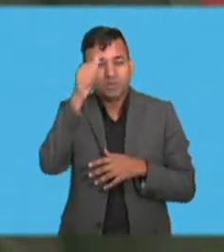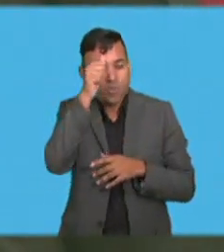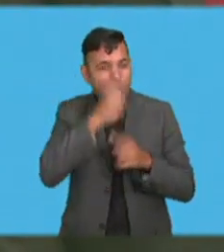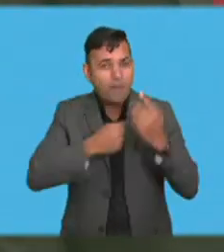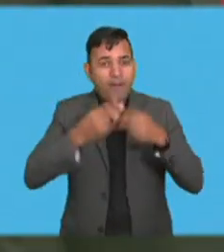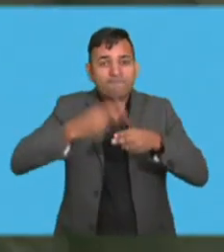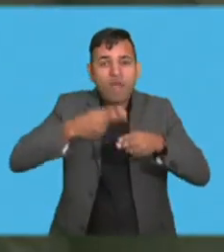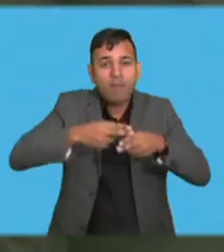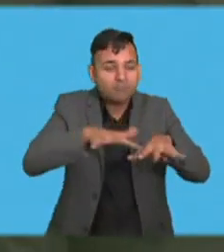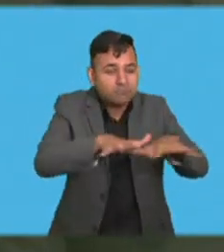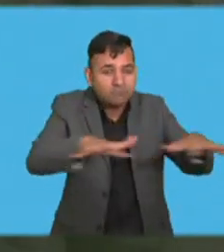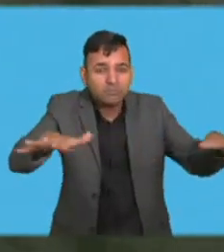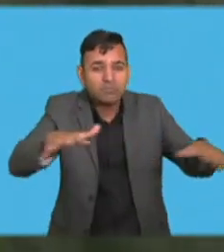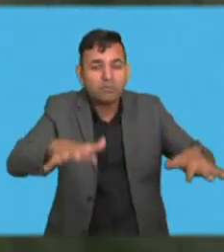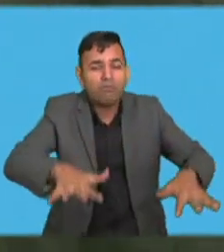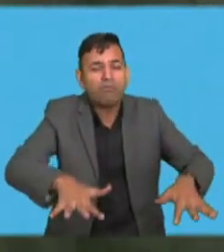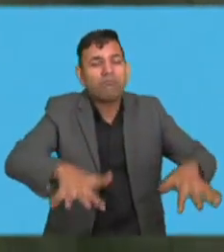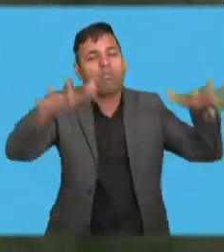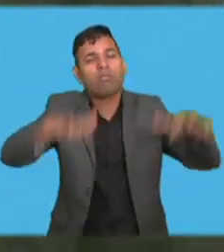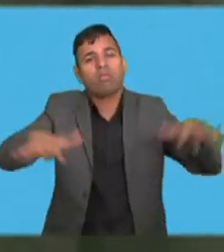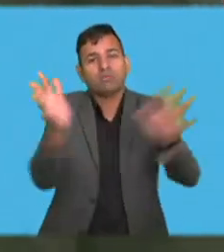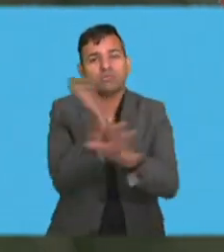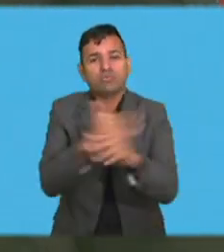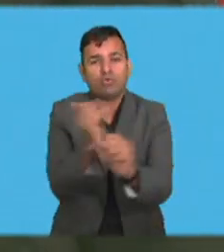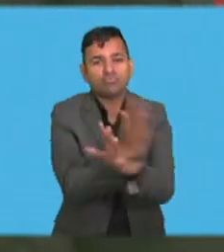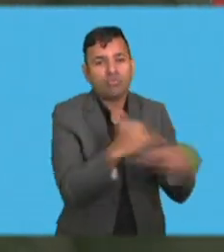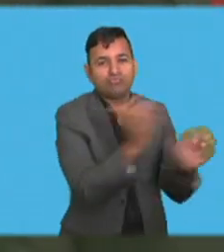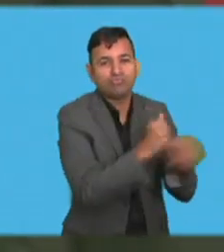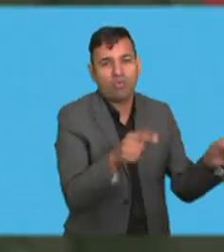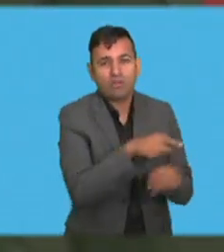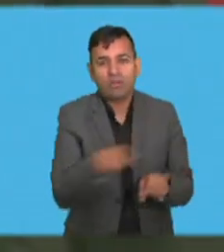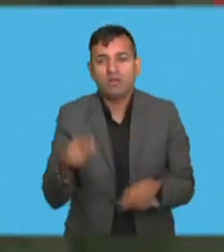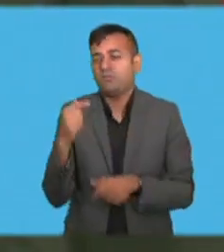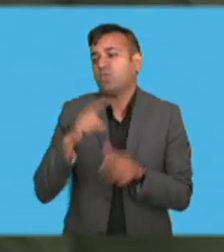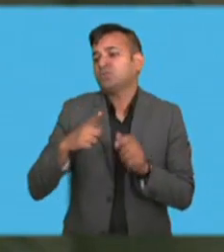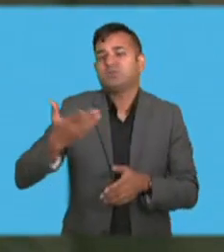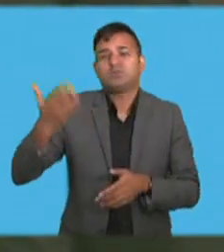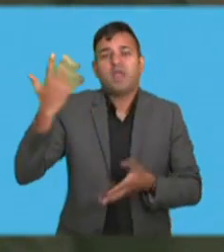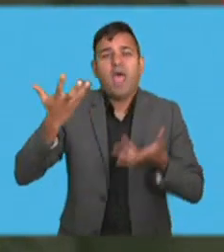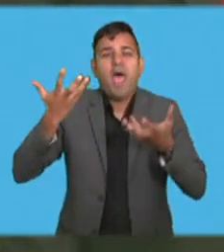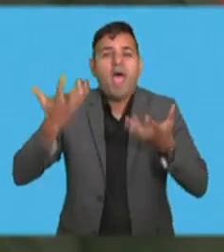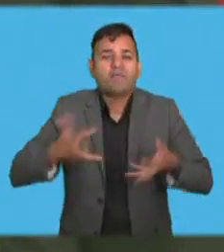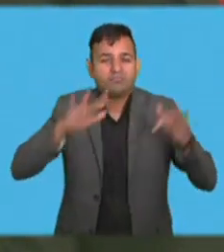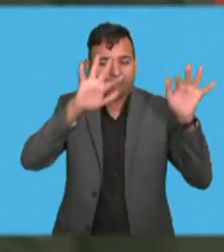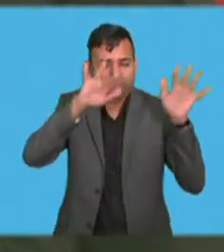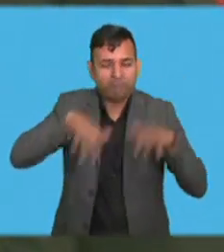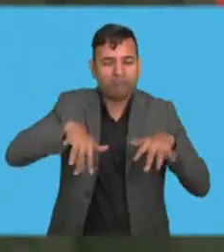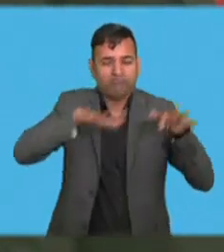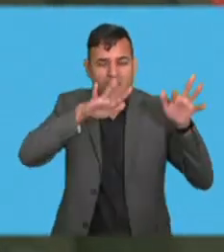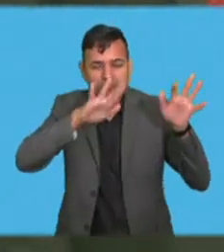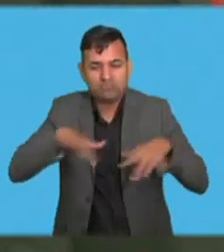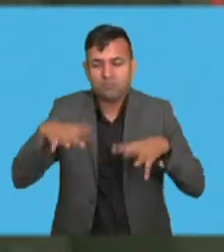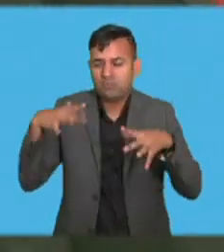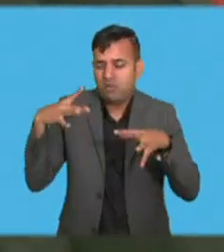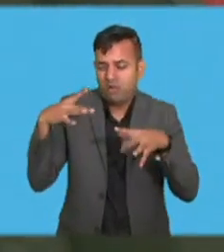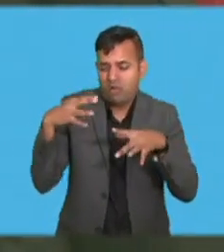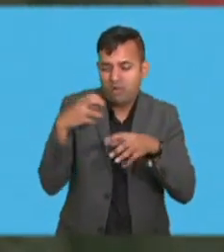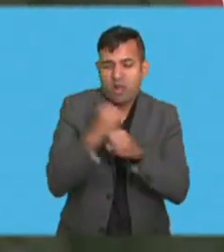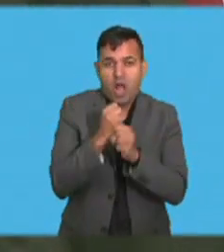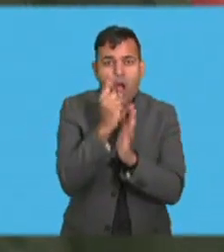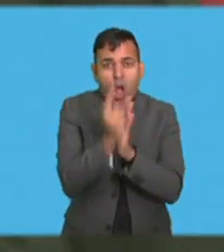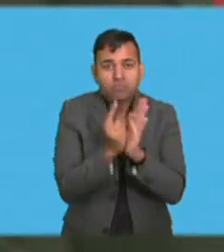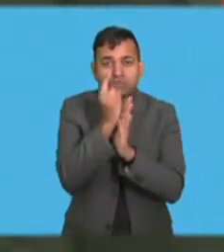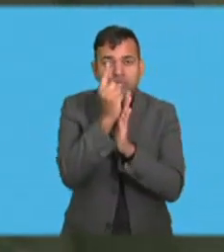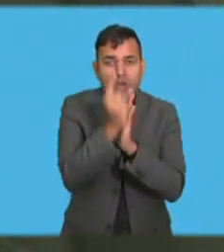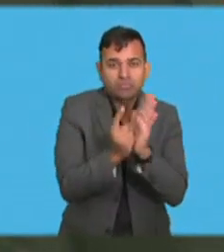rainfall within just a few hours. And this is the trend now in Fiji and most